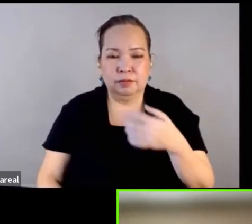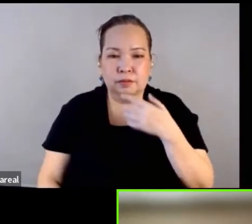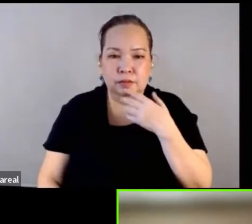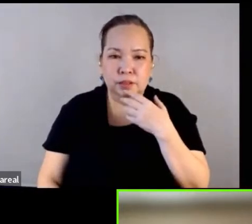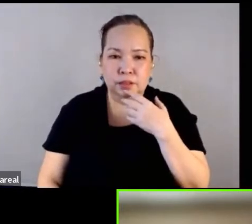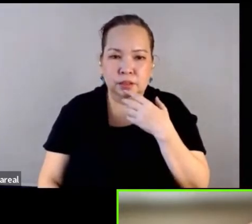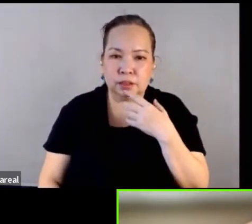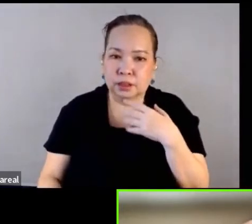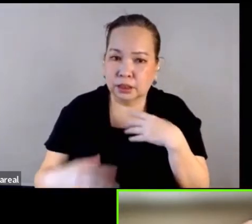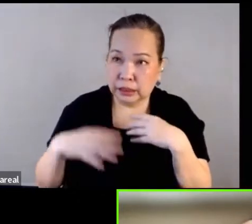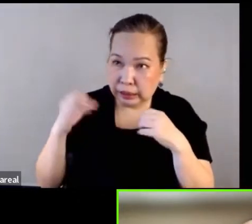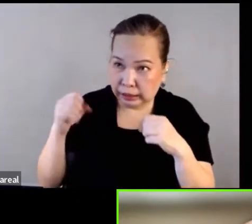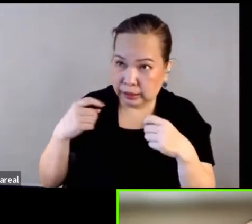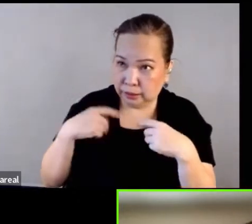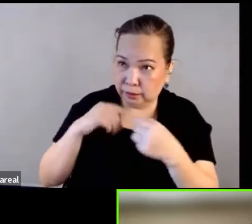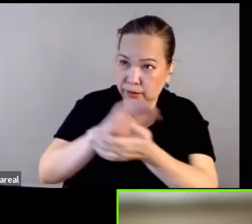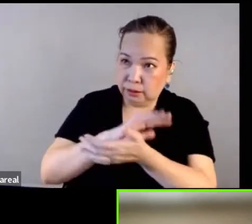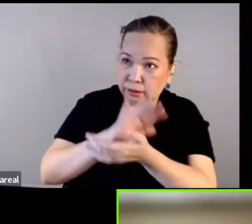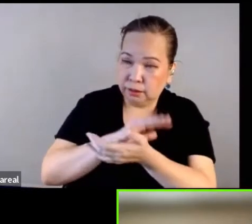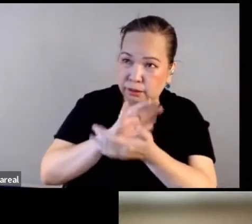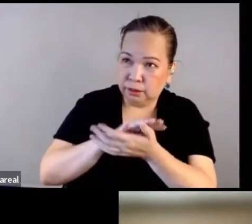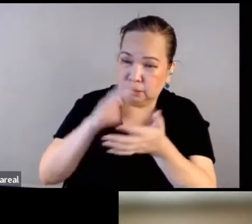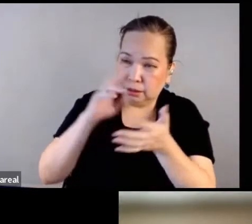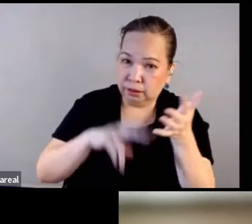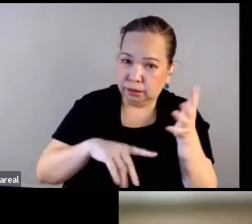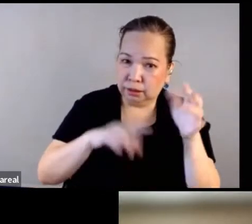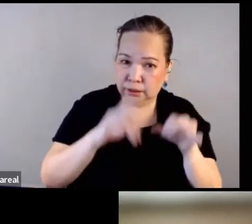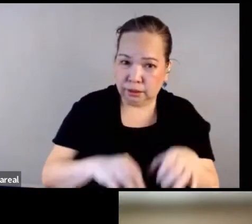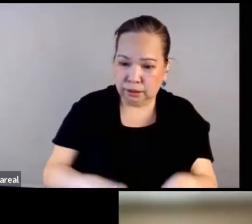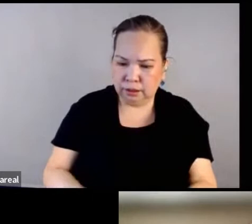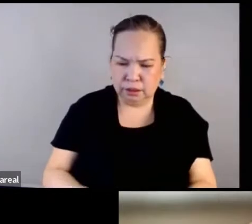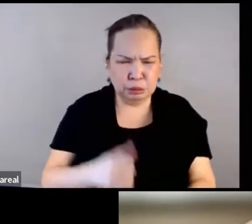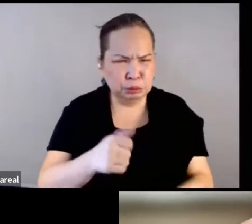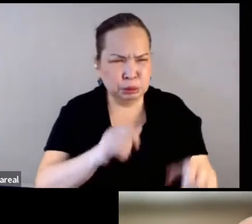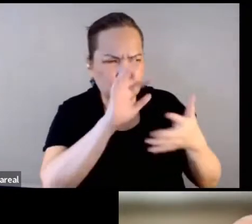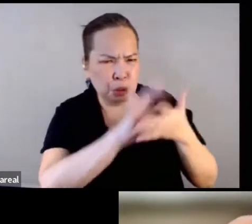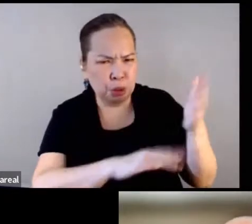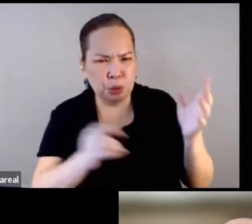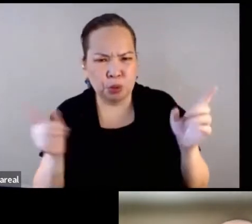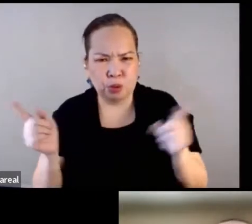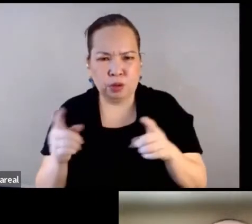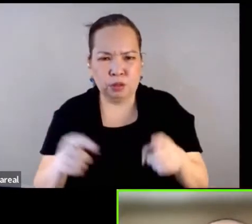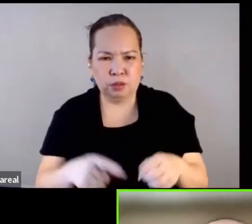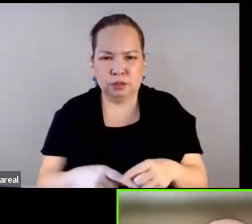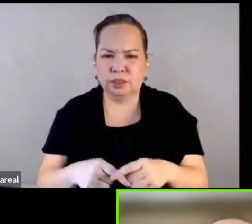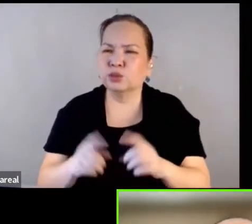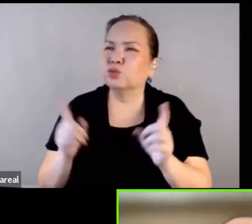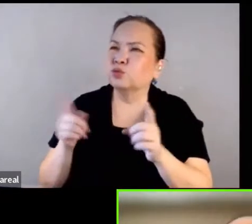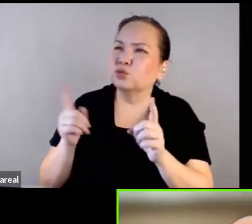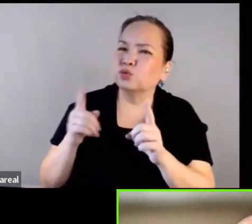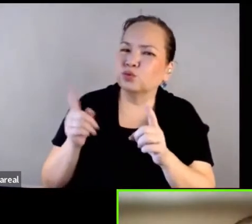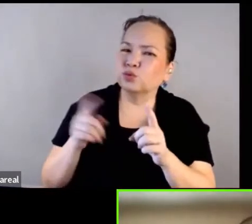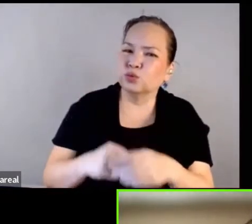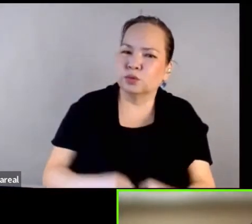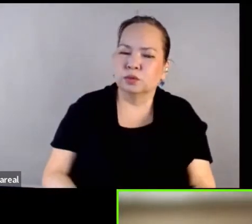Allow me to read the position paper of the DPWH regarding. Is that brief or is that a long position paper? Very brief, sir. Only very one